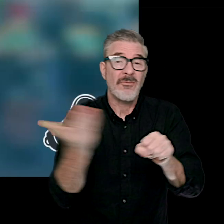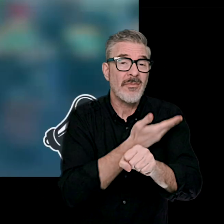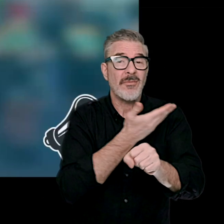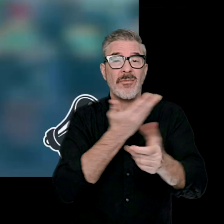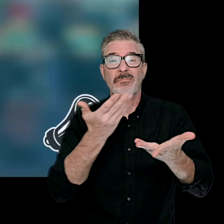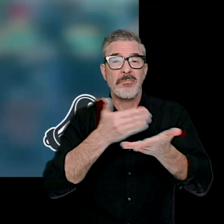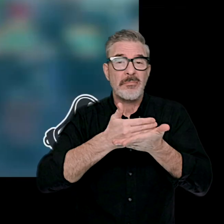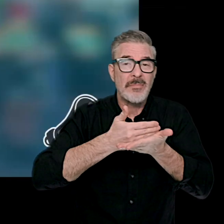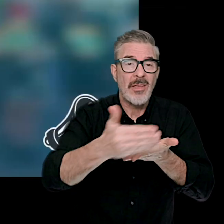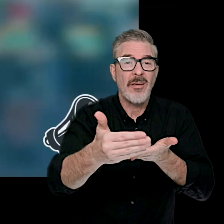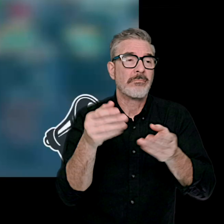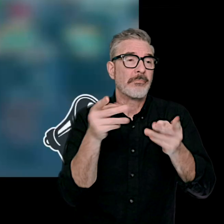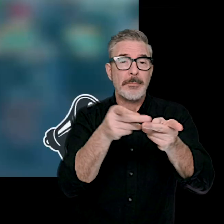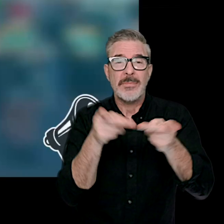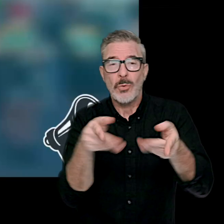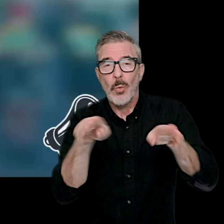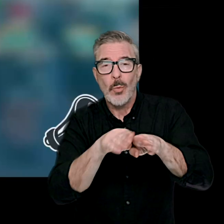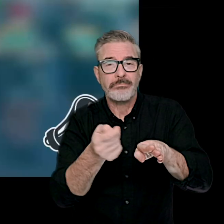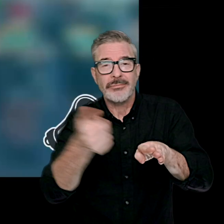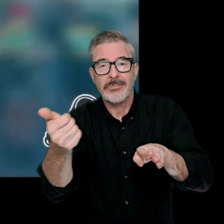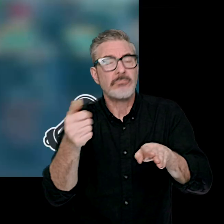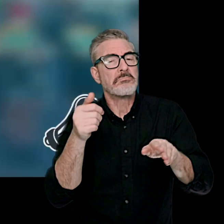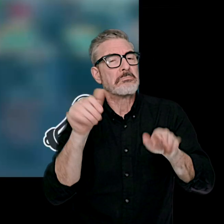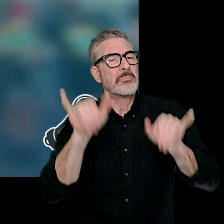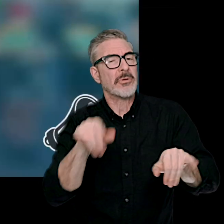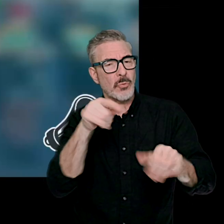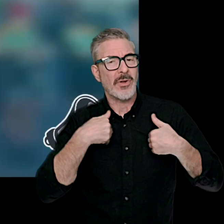And this right applies to you